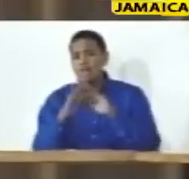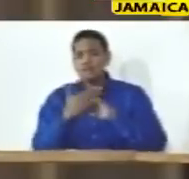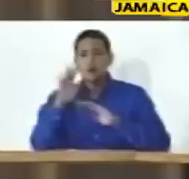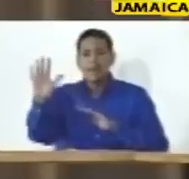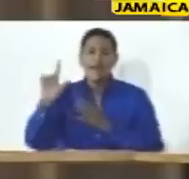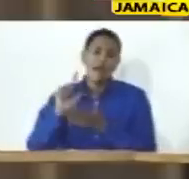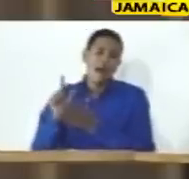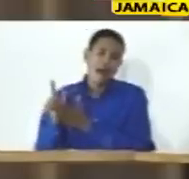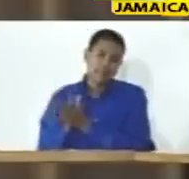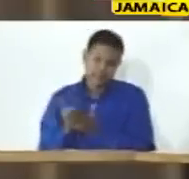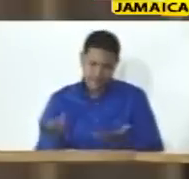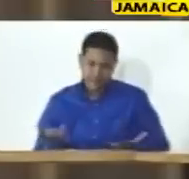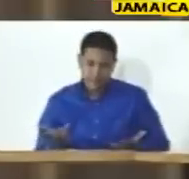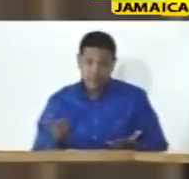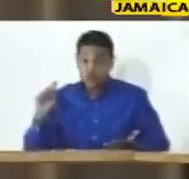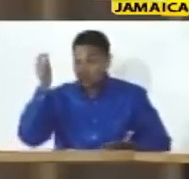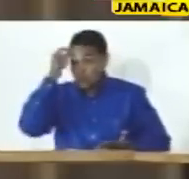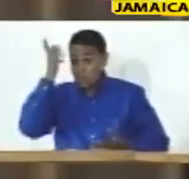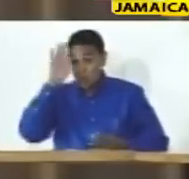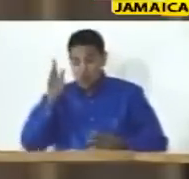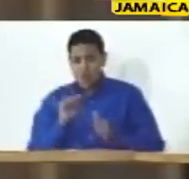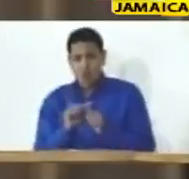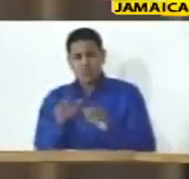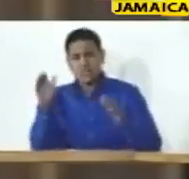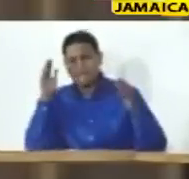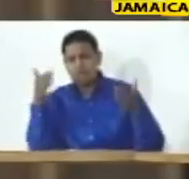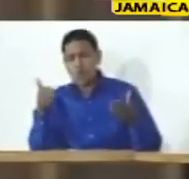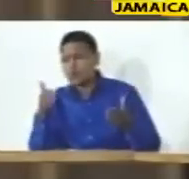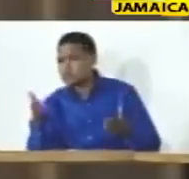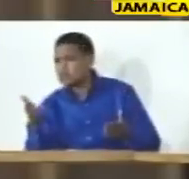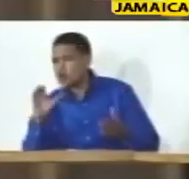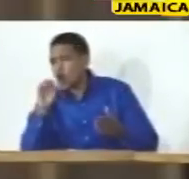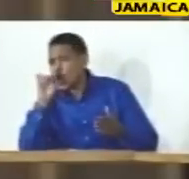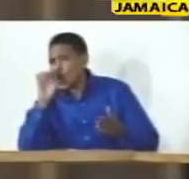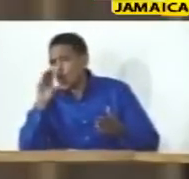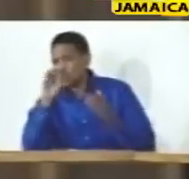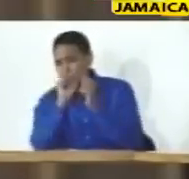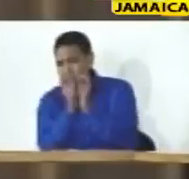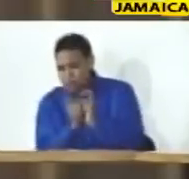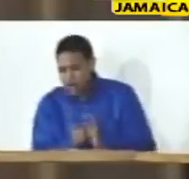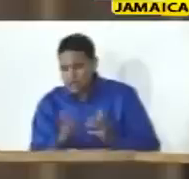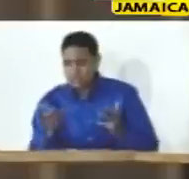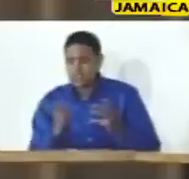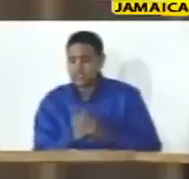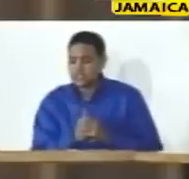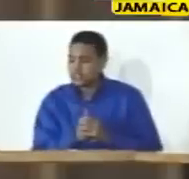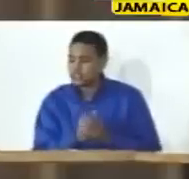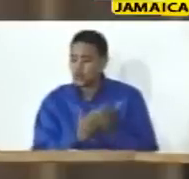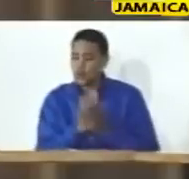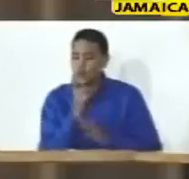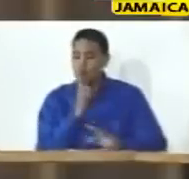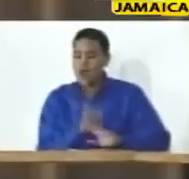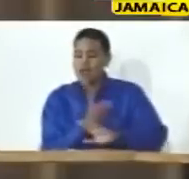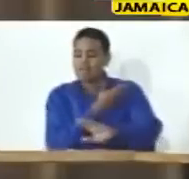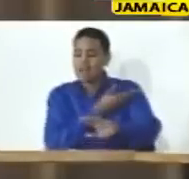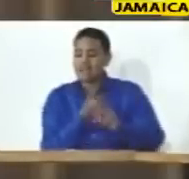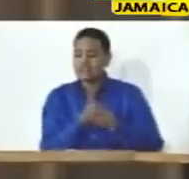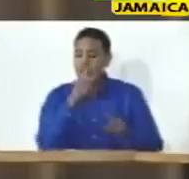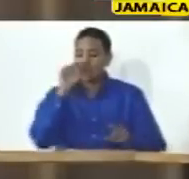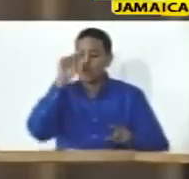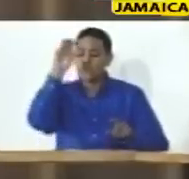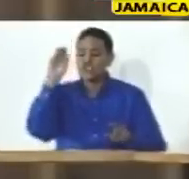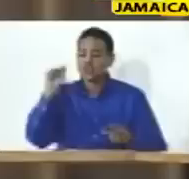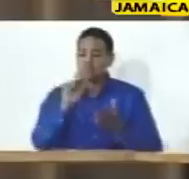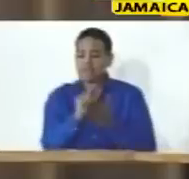Act. The government will continue its focus on customs modernization by advancing the Custom